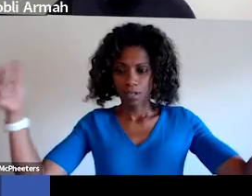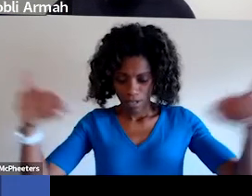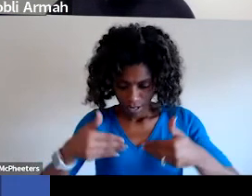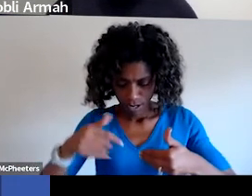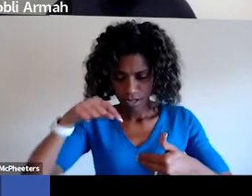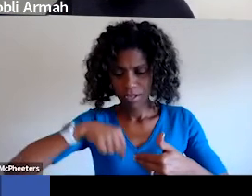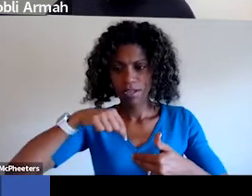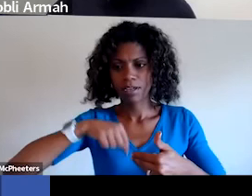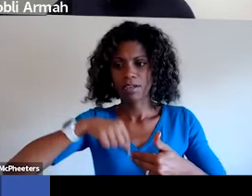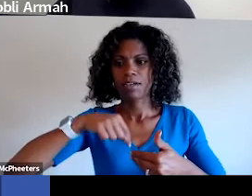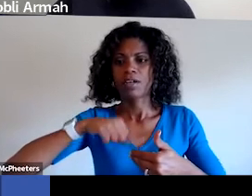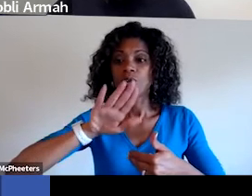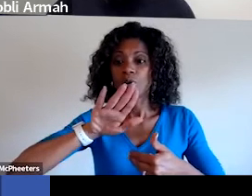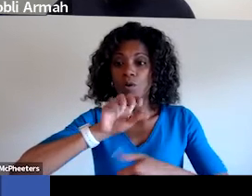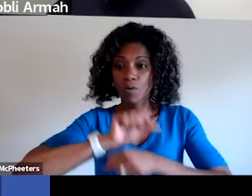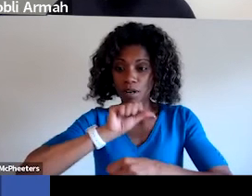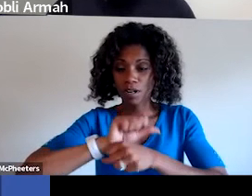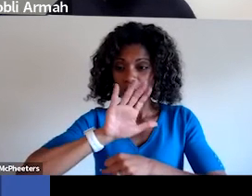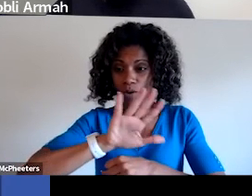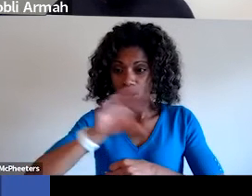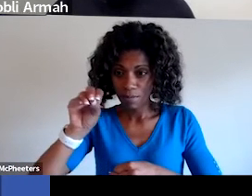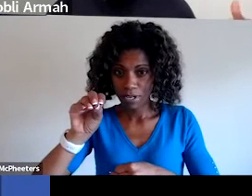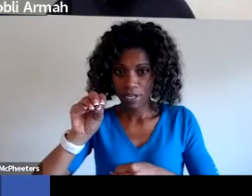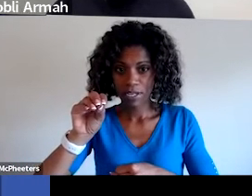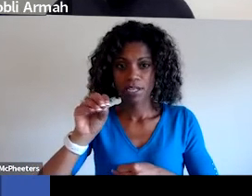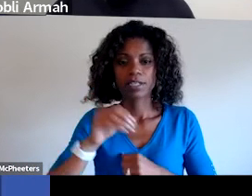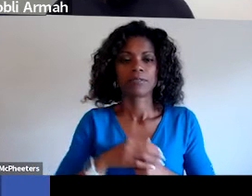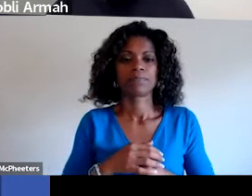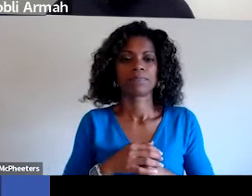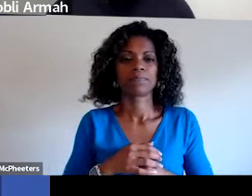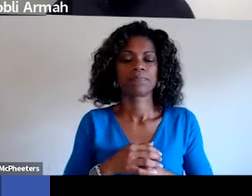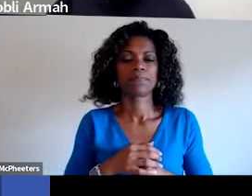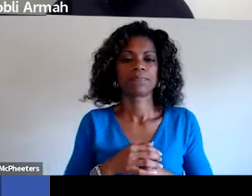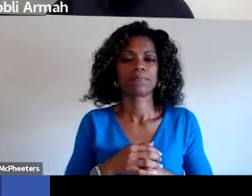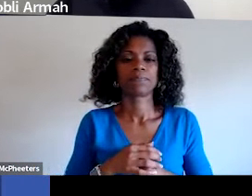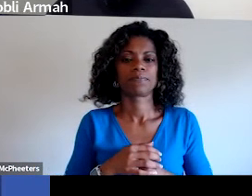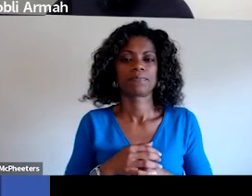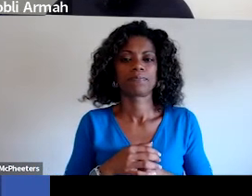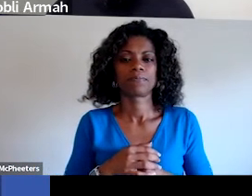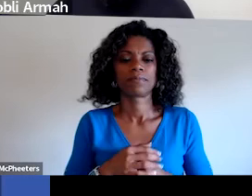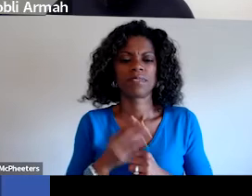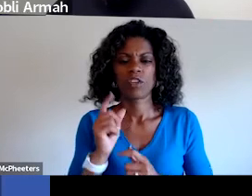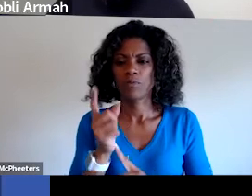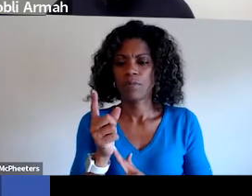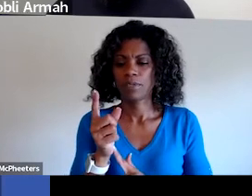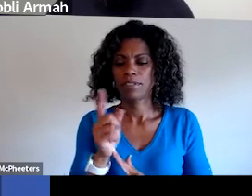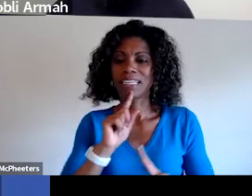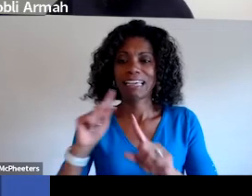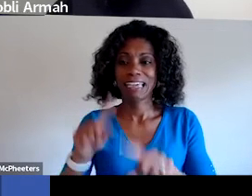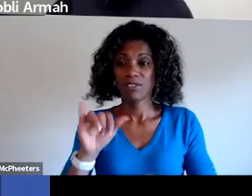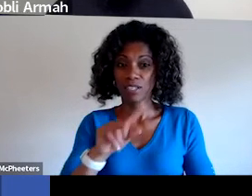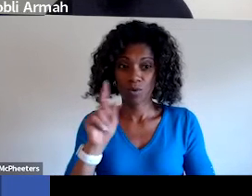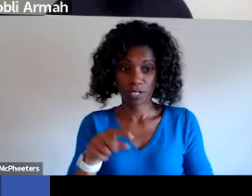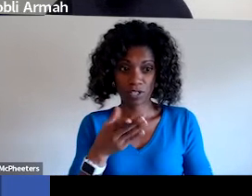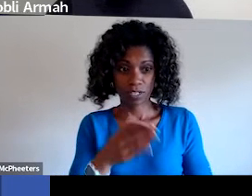actionable steps to address the position statements made in 2020 regarding racial equity? So we're going to give you a few moments to answer this